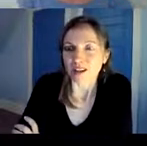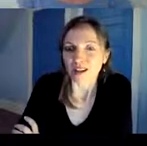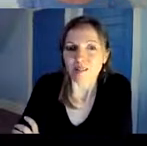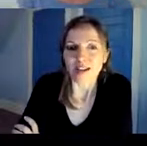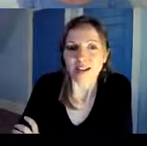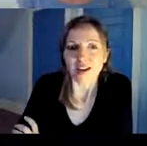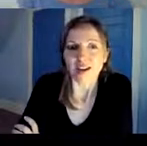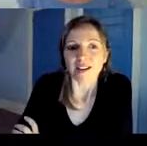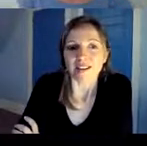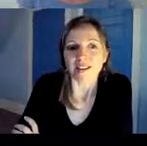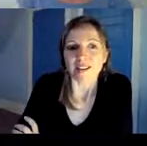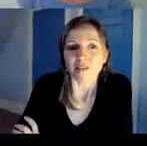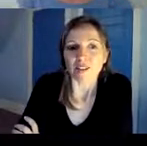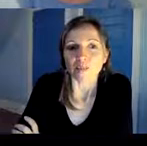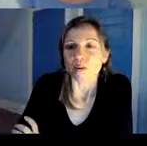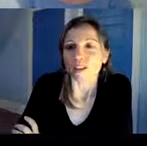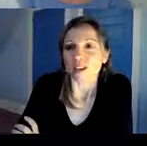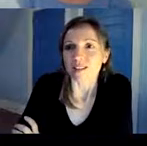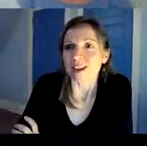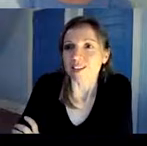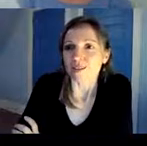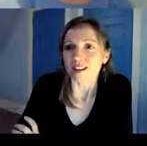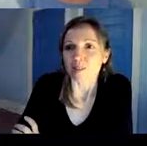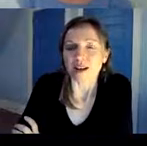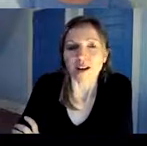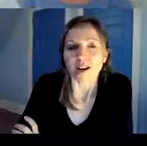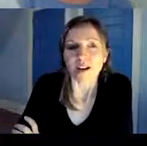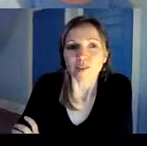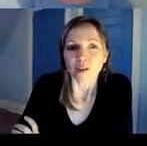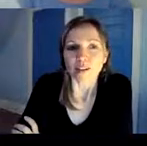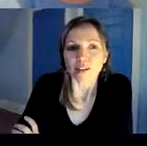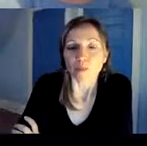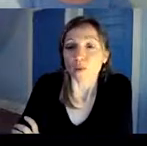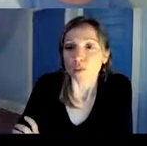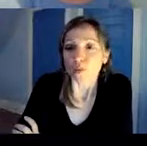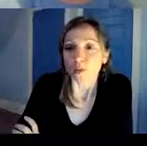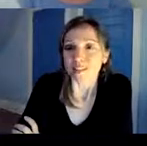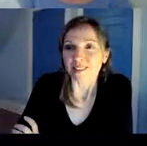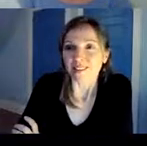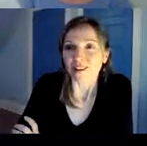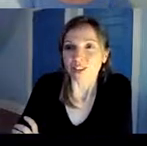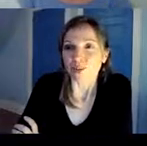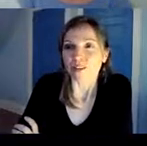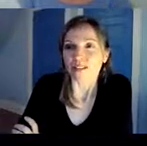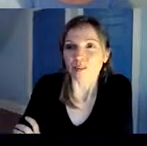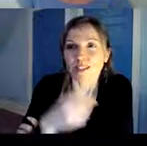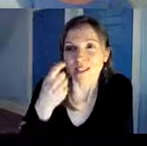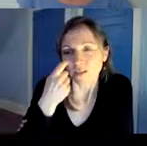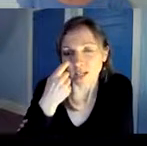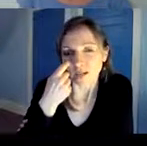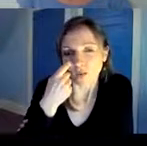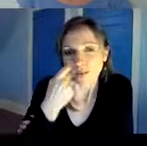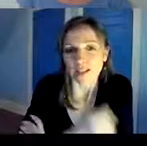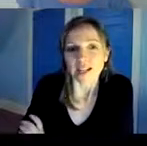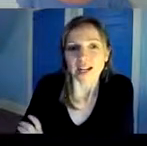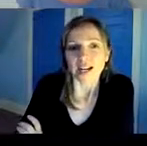long time. And it's definitely important to ask for help. I have a lot of work to do at my in-laws cottage where invasive species have